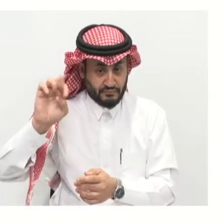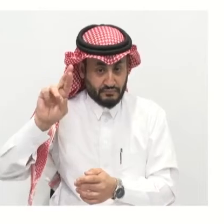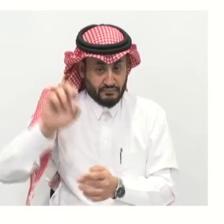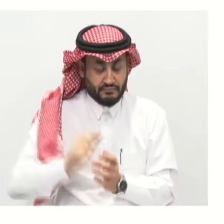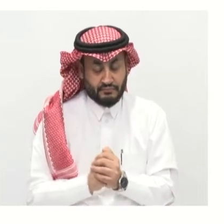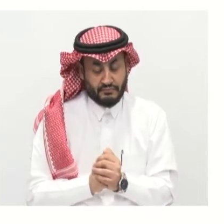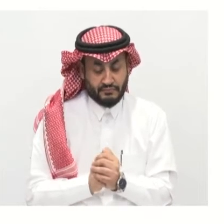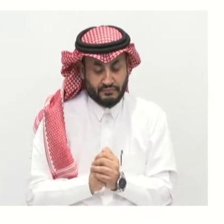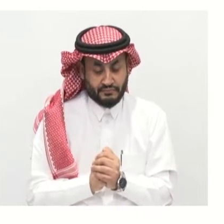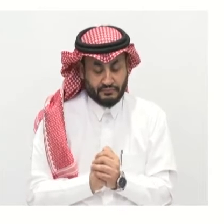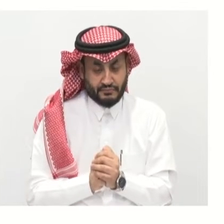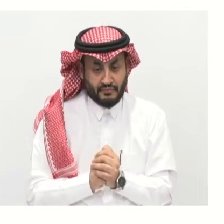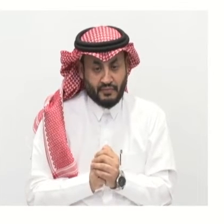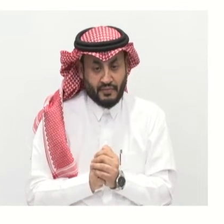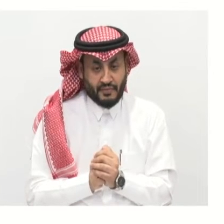drawer.